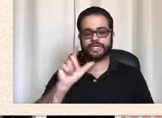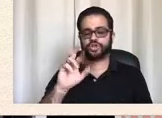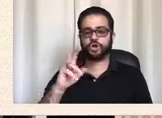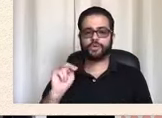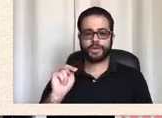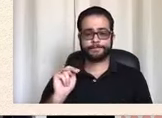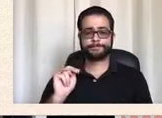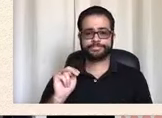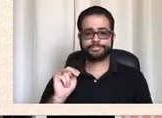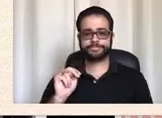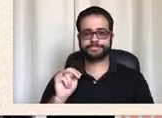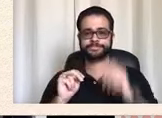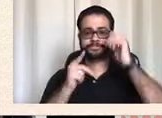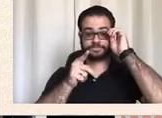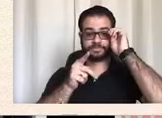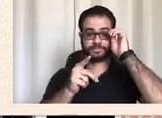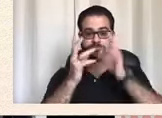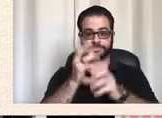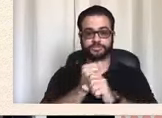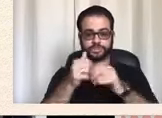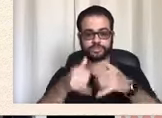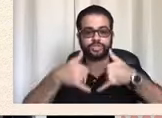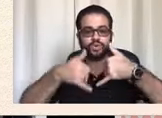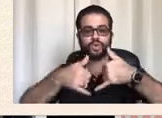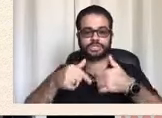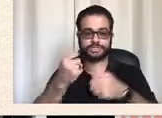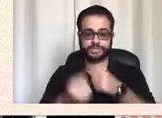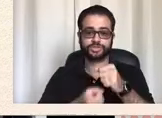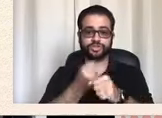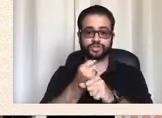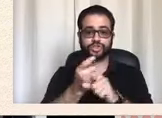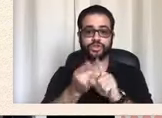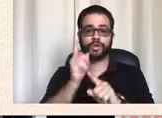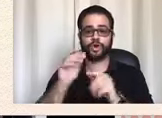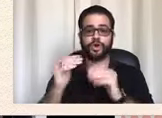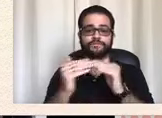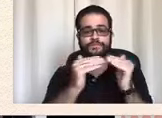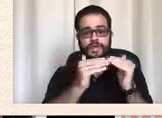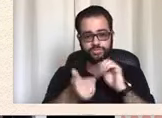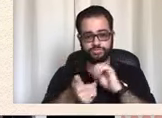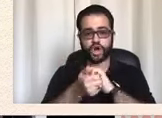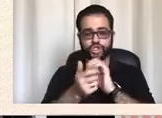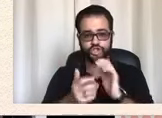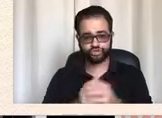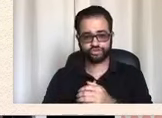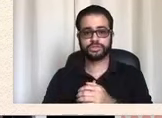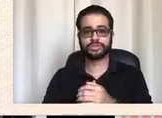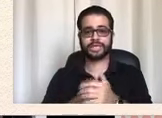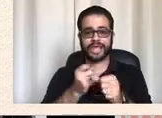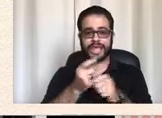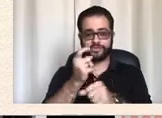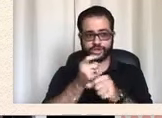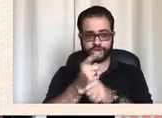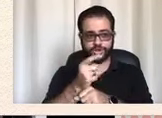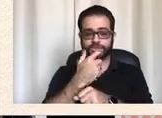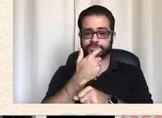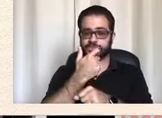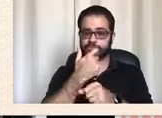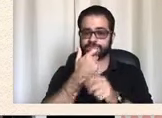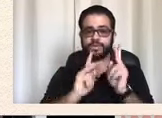Lauren received an award this year by her fellow partners. Each year in the program, the participants in the